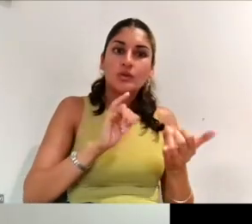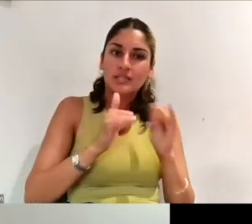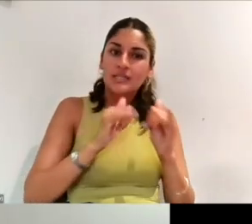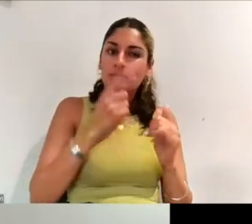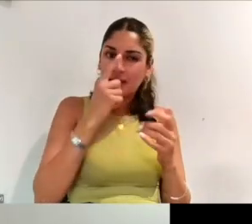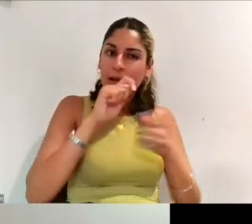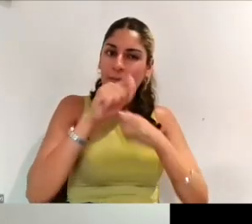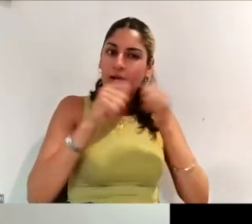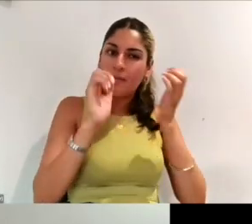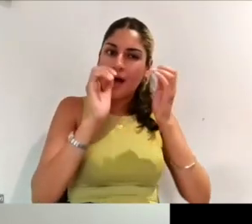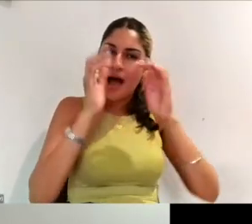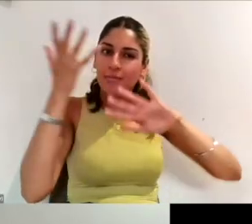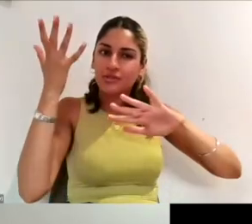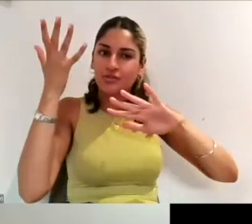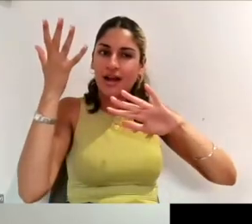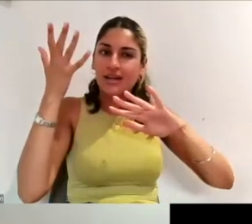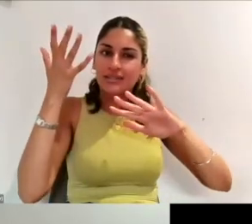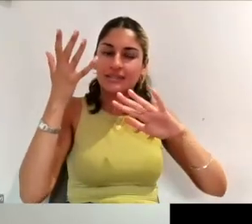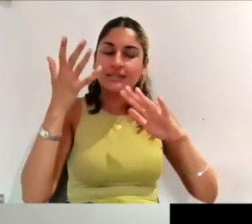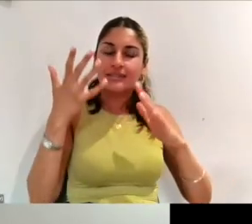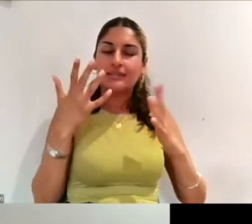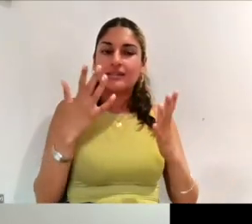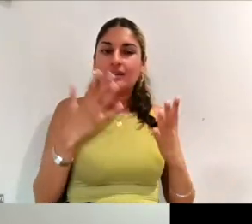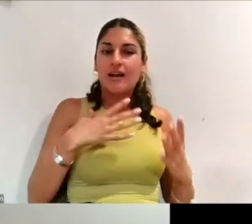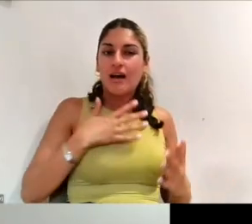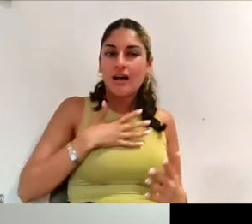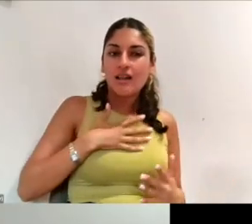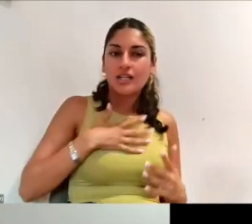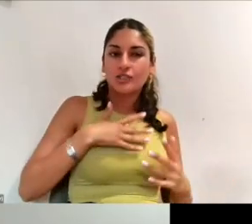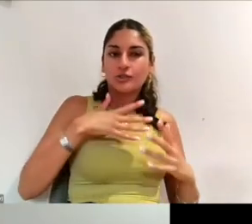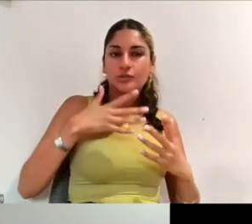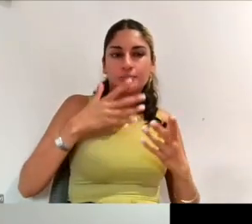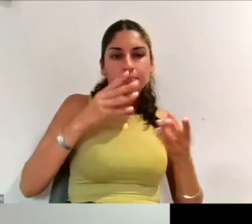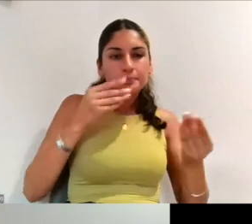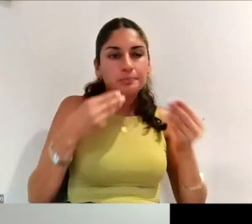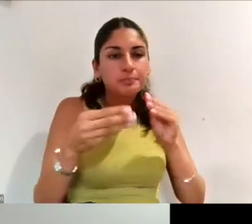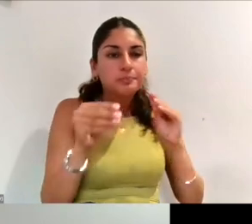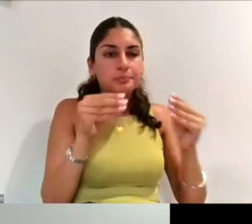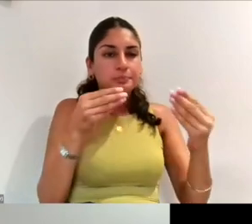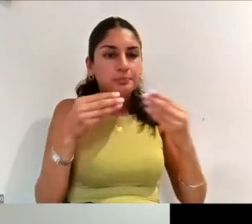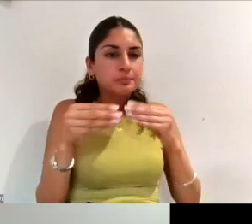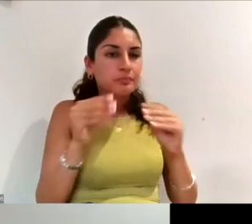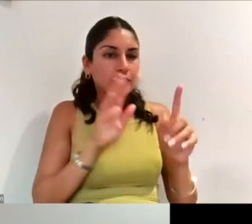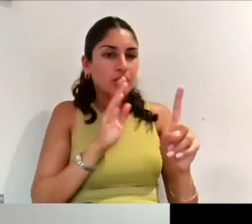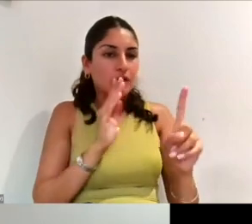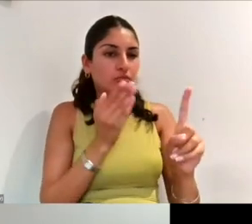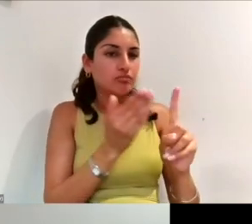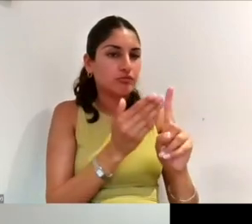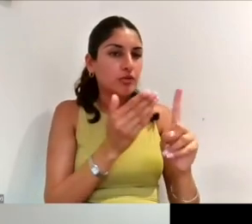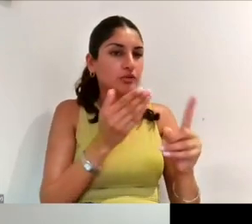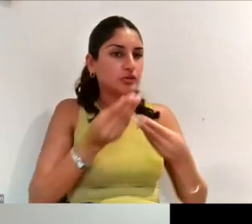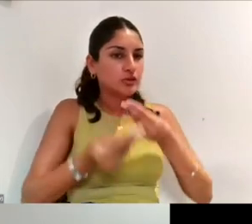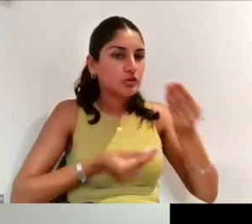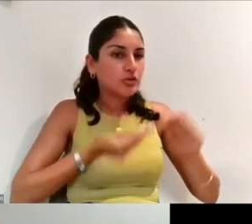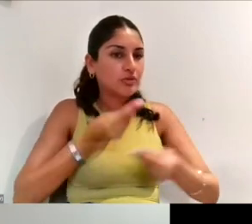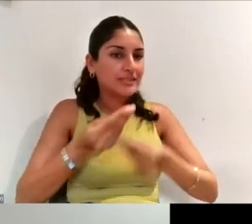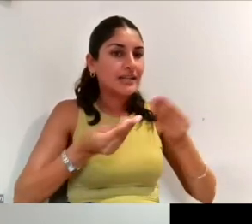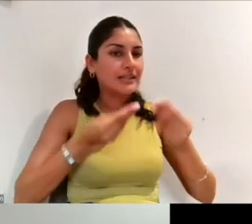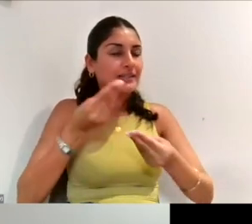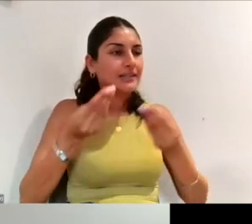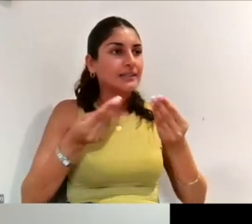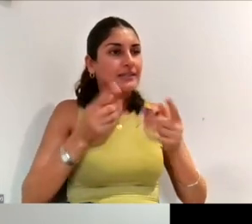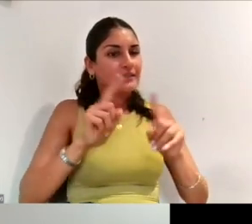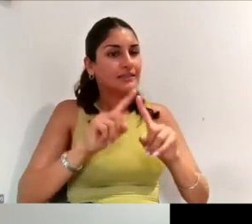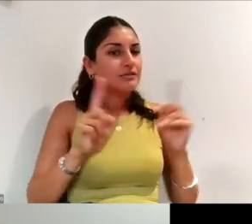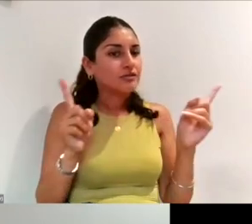love to play with the level of how much the audience get, how much what story are they getting. I usually don't do anything like in a